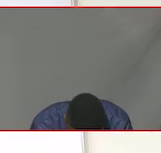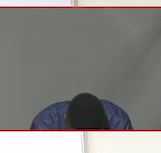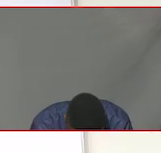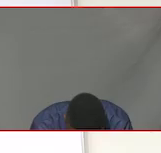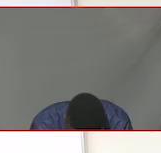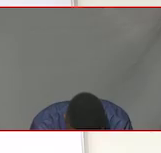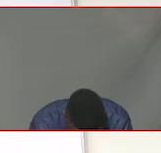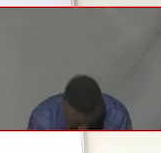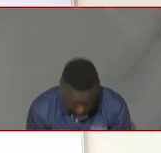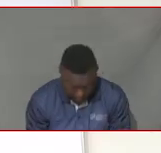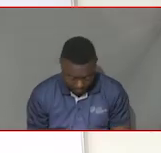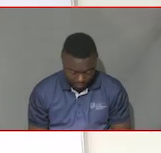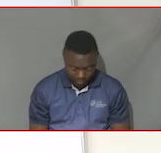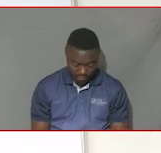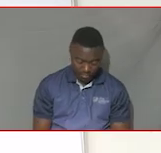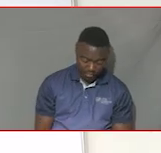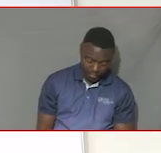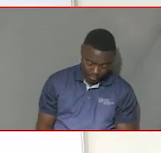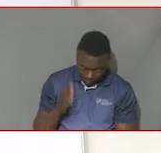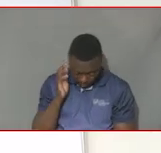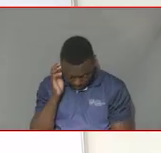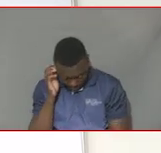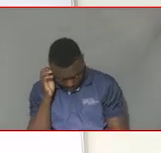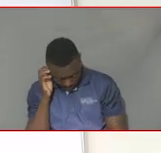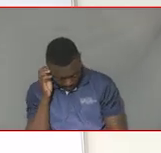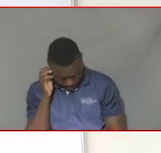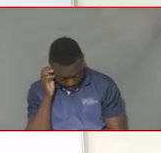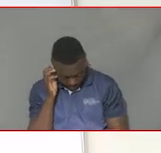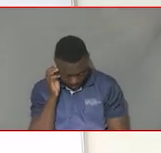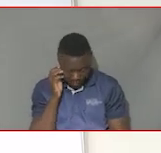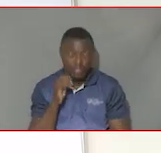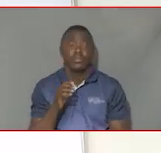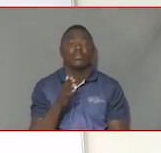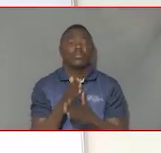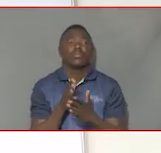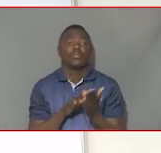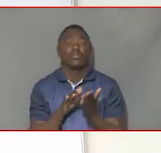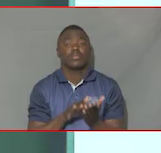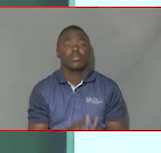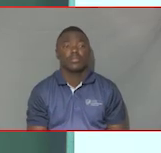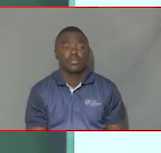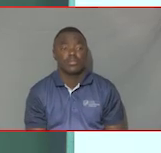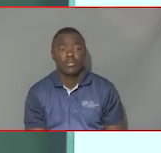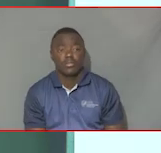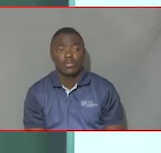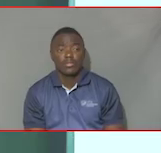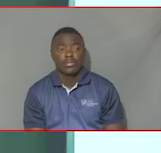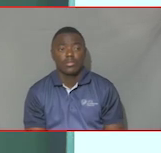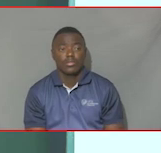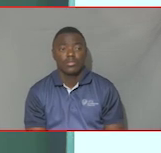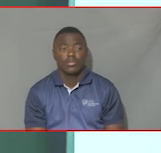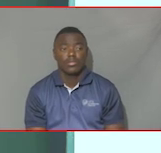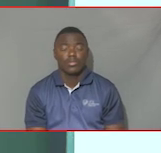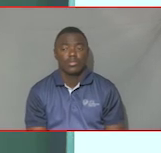Right, people, once again, while you are working out the correlation coefficient, what are you going to get when it comes